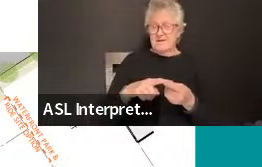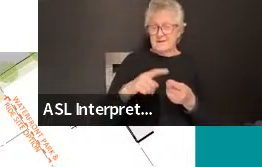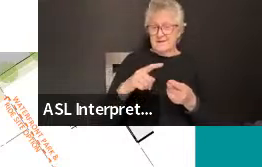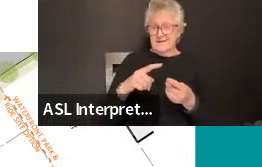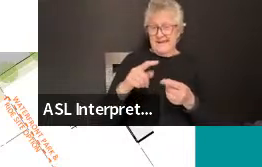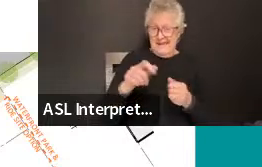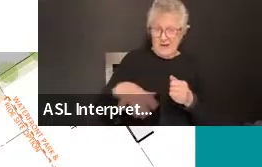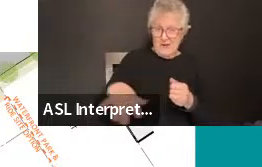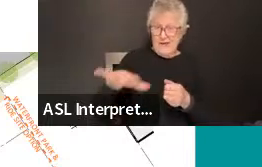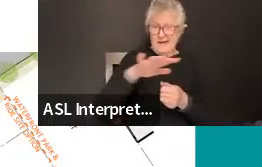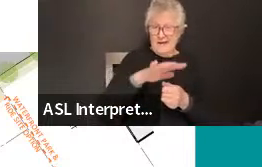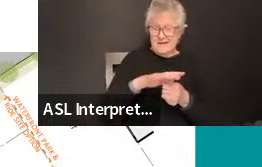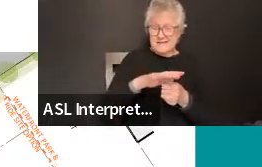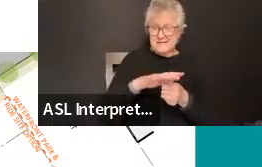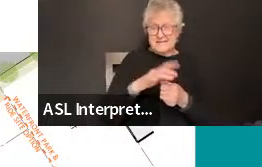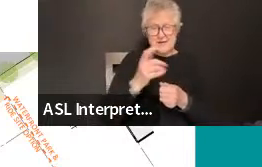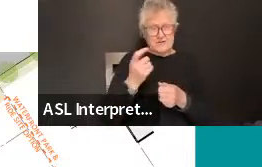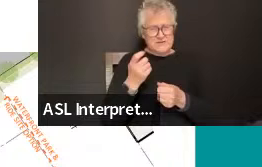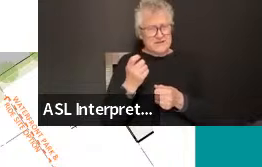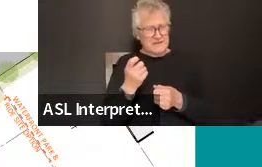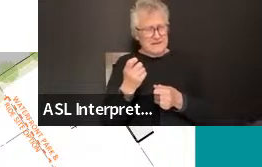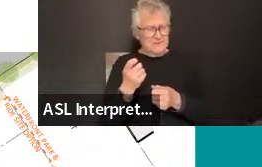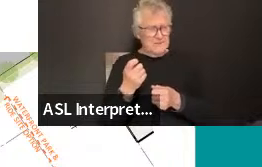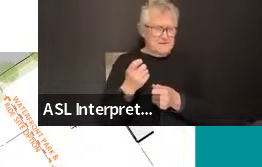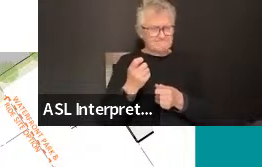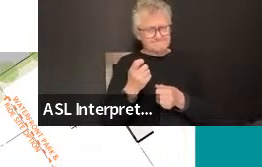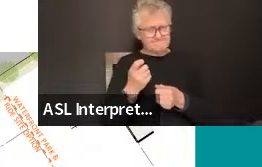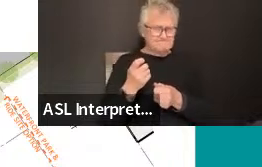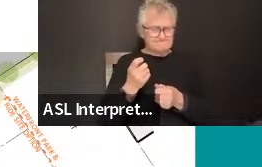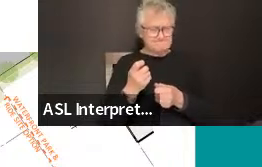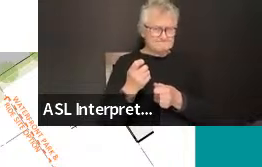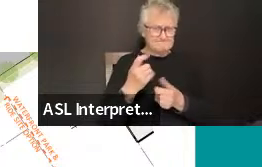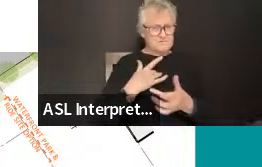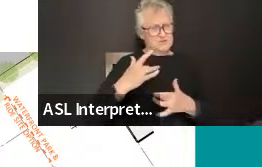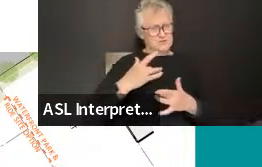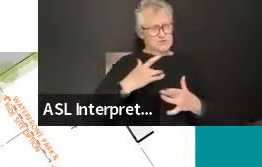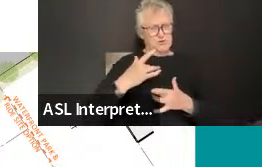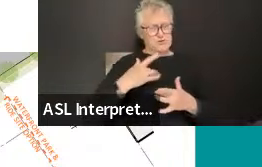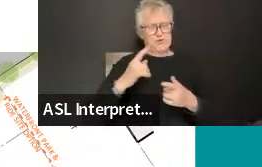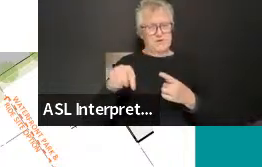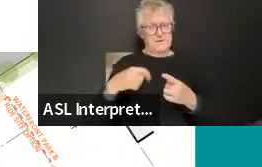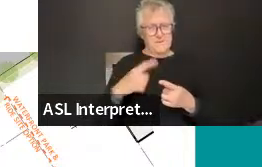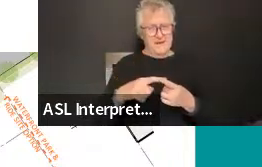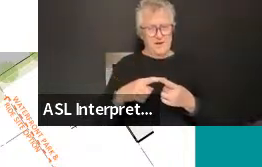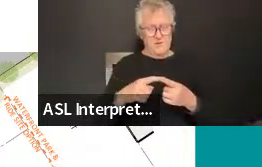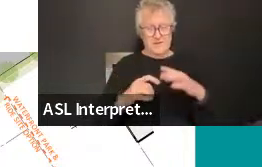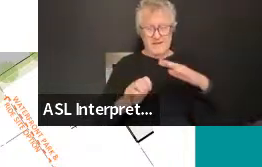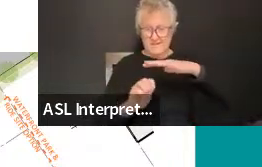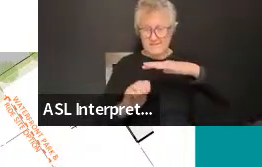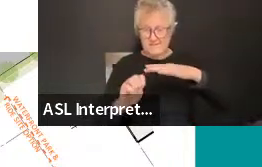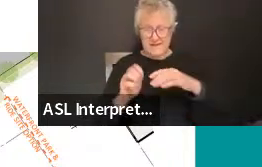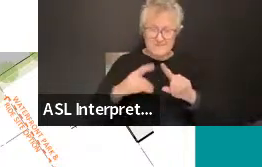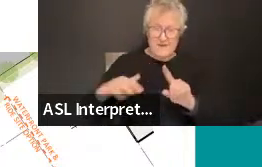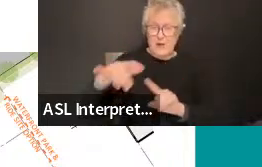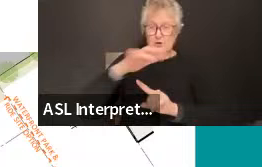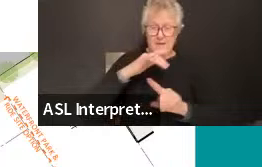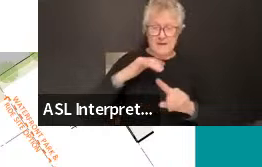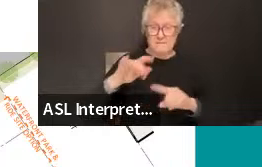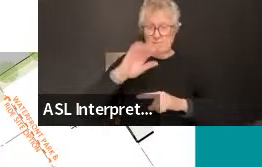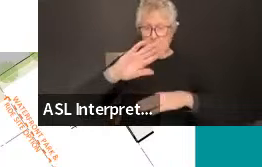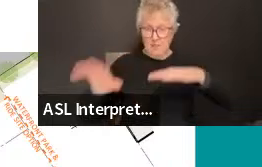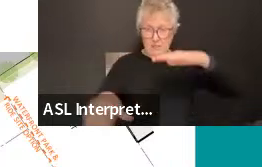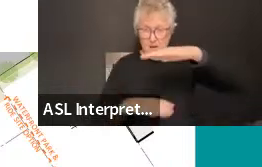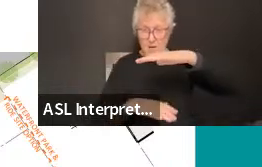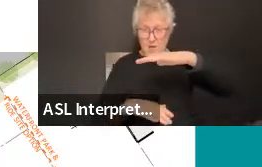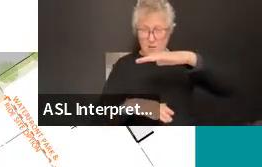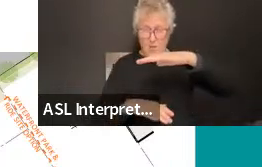stairs. So we'll be looking at that. And one certainly is the environment underneath this, making sure there's enough light and air and that it doesn't